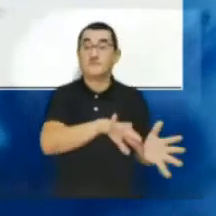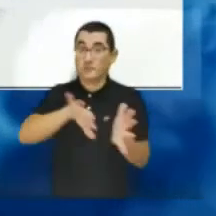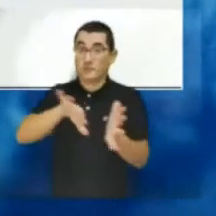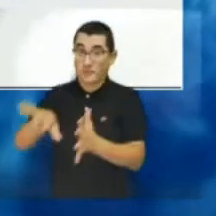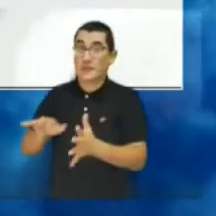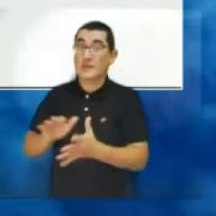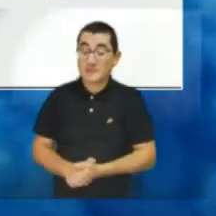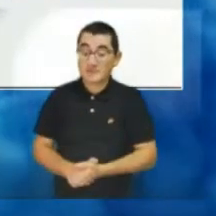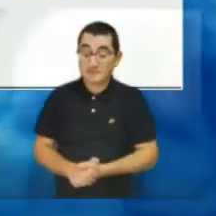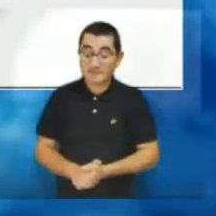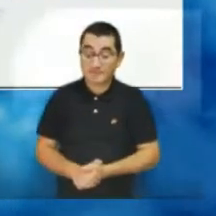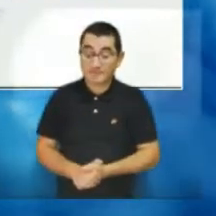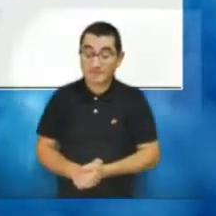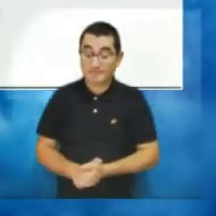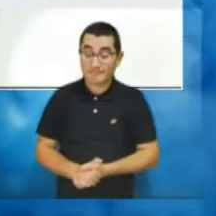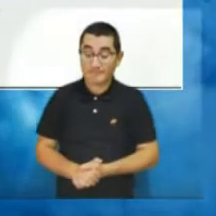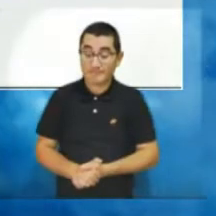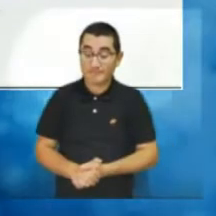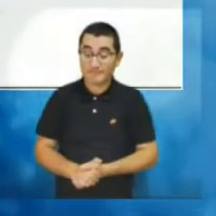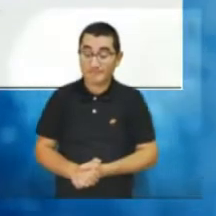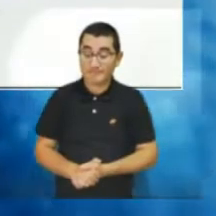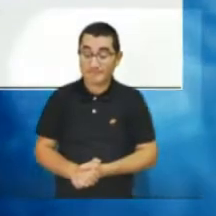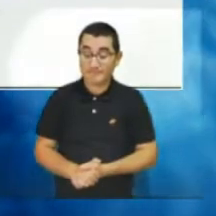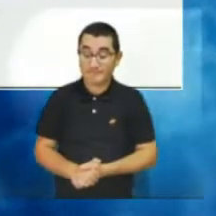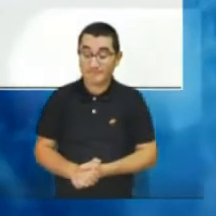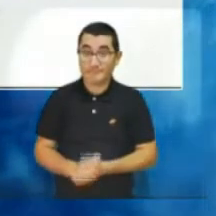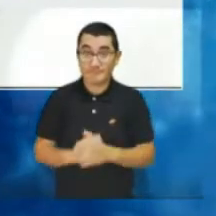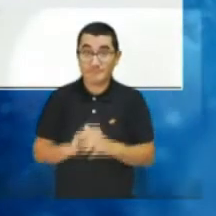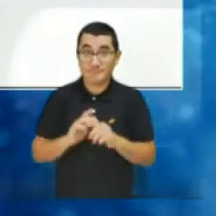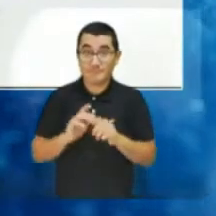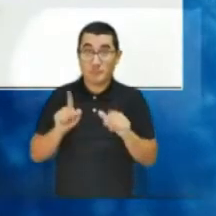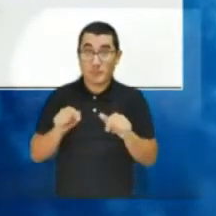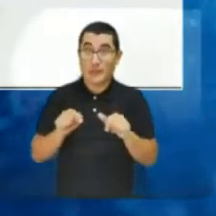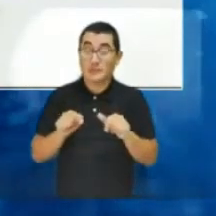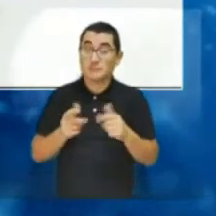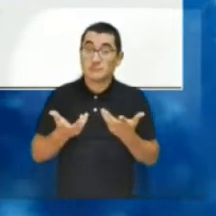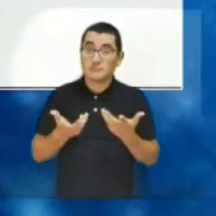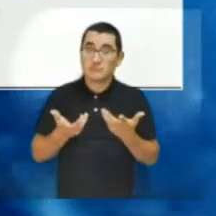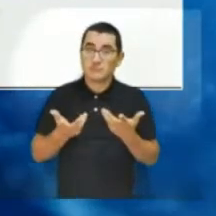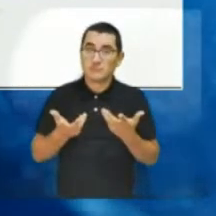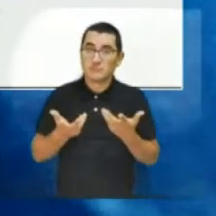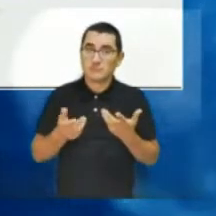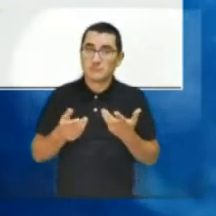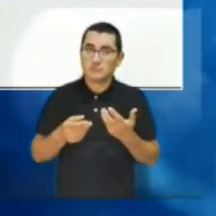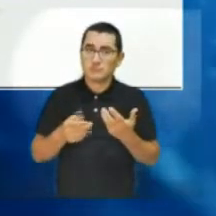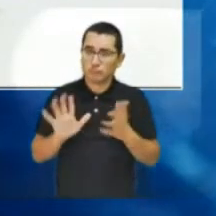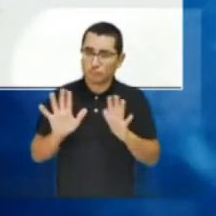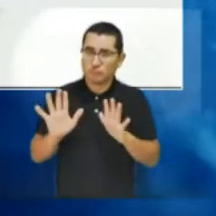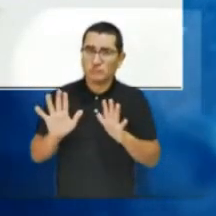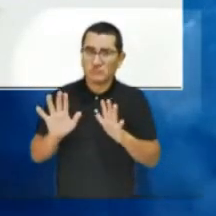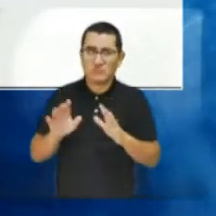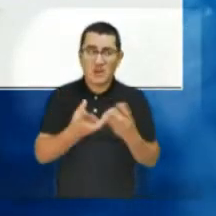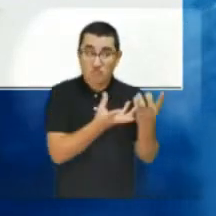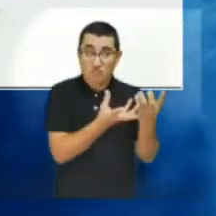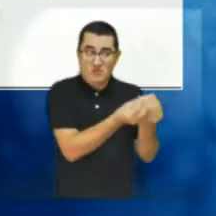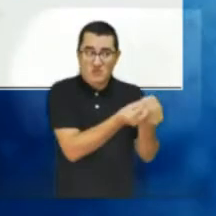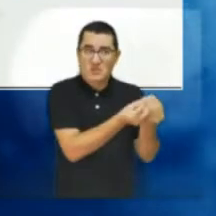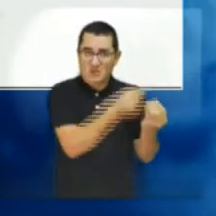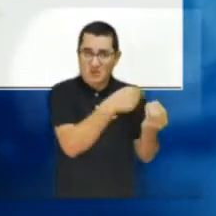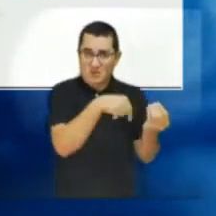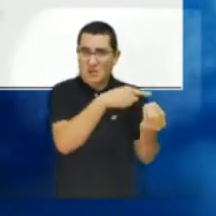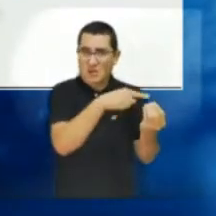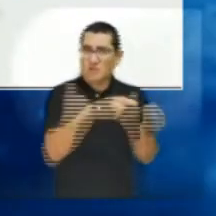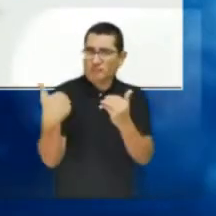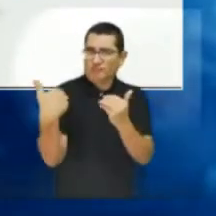to respond to the growing menace of interference because of the more dense use